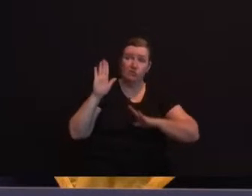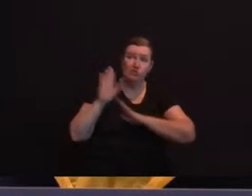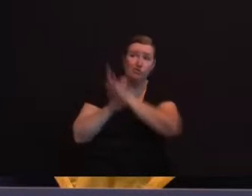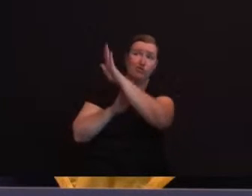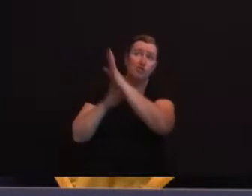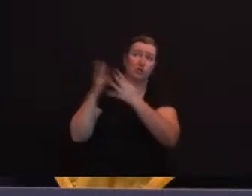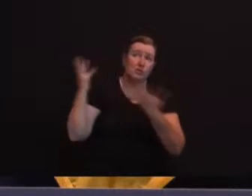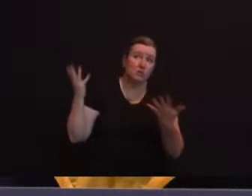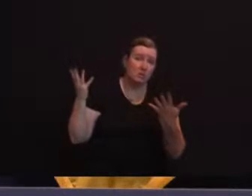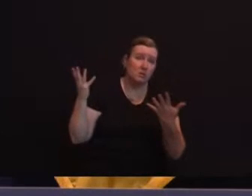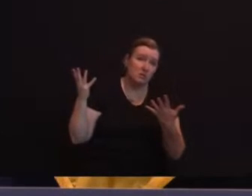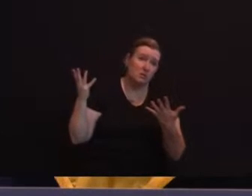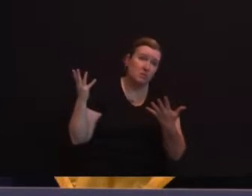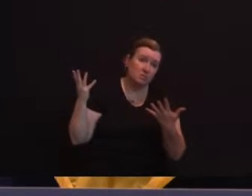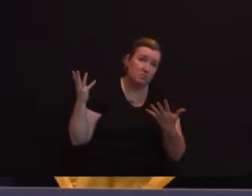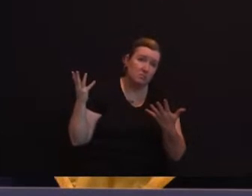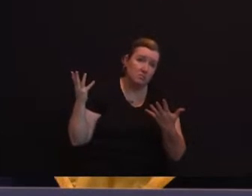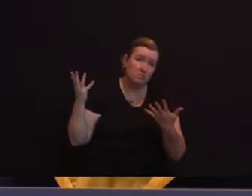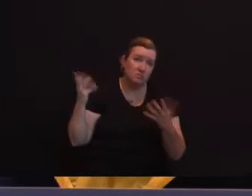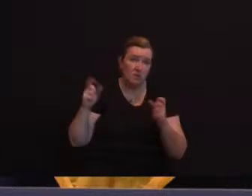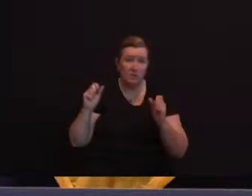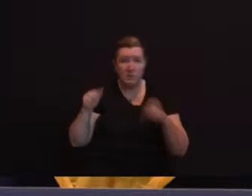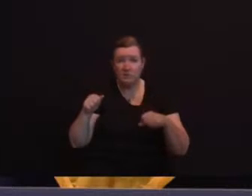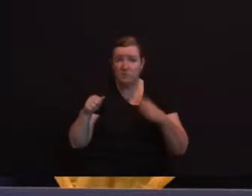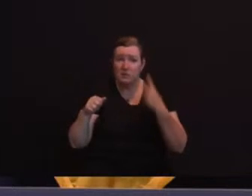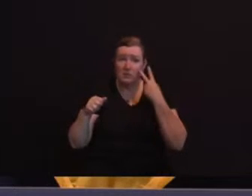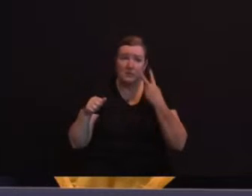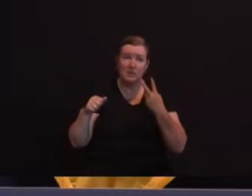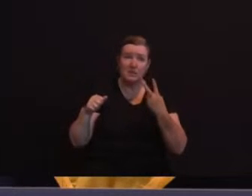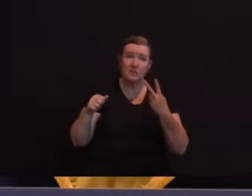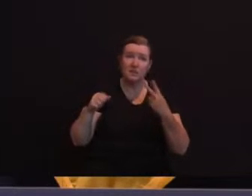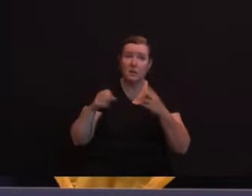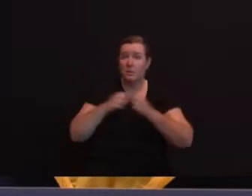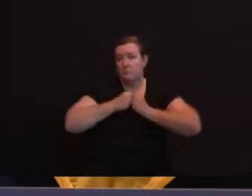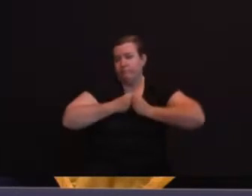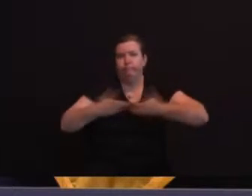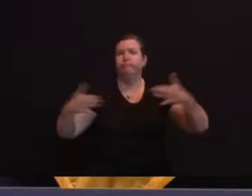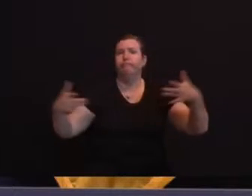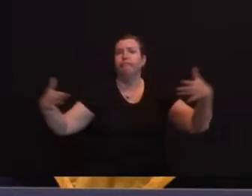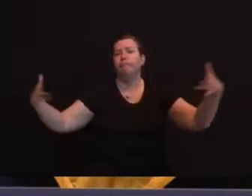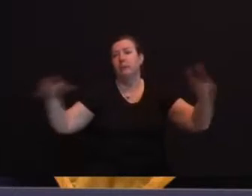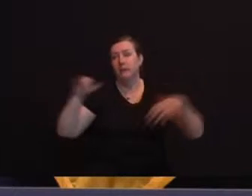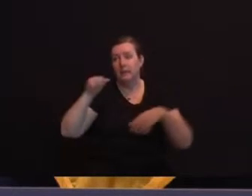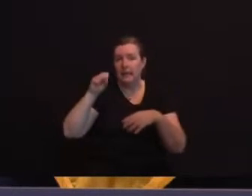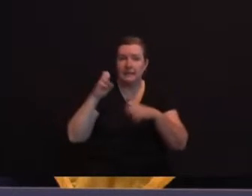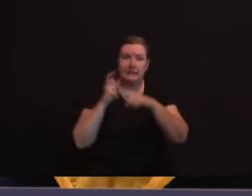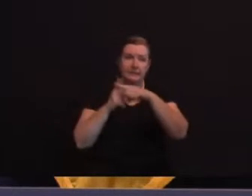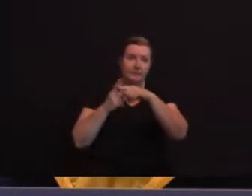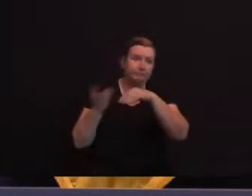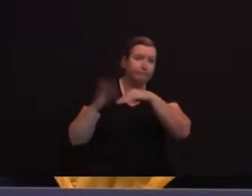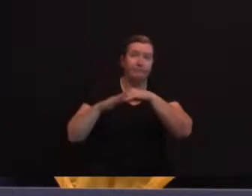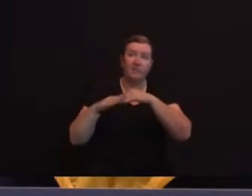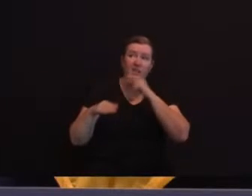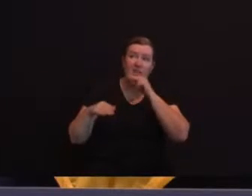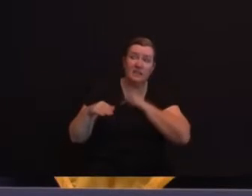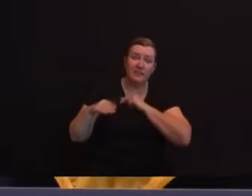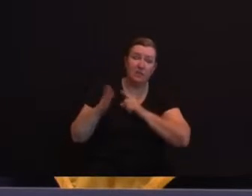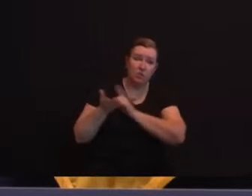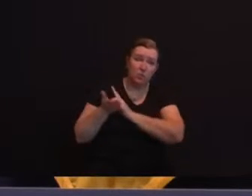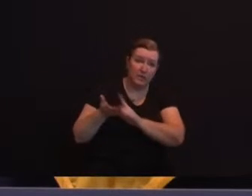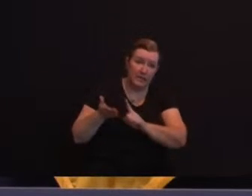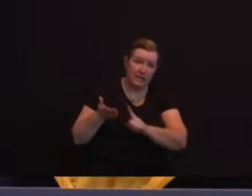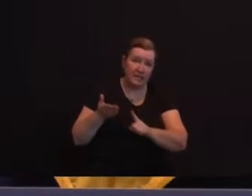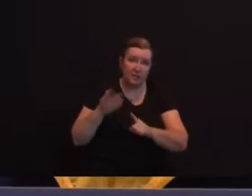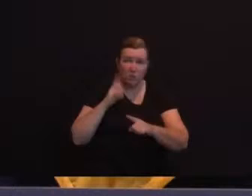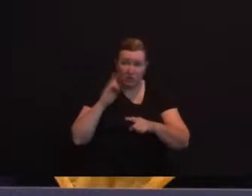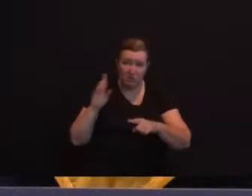an explosion of cases coming in Thanksgiving week, for instance, that will show up a week or two later? Thank you. Thank you,